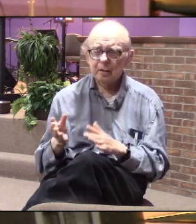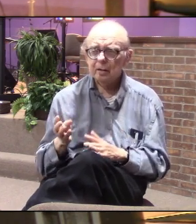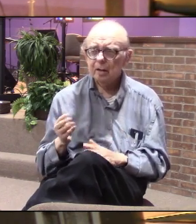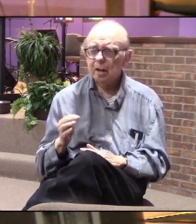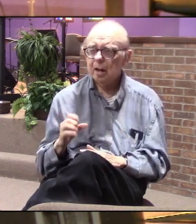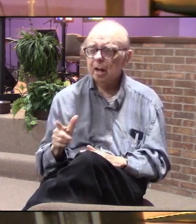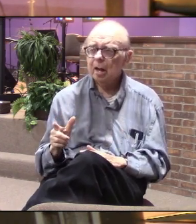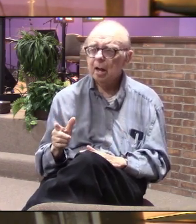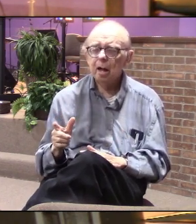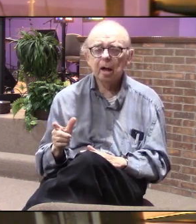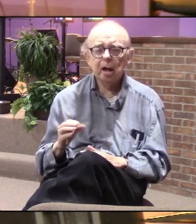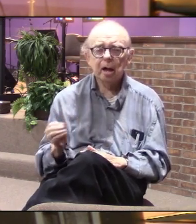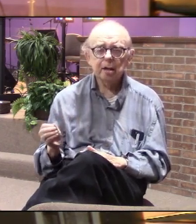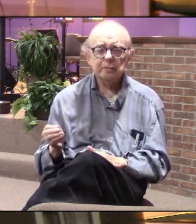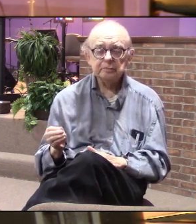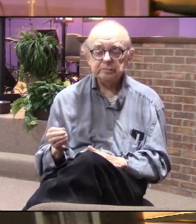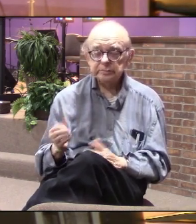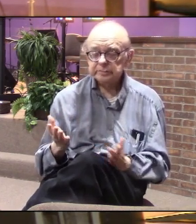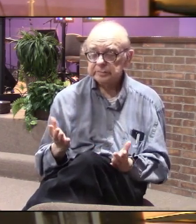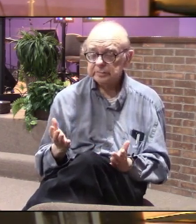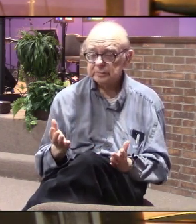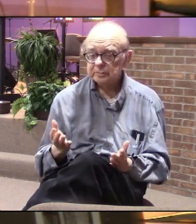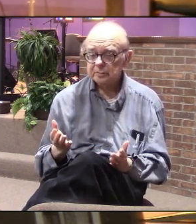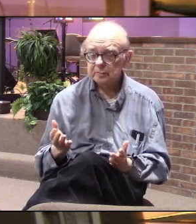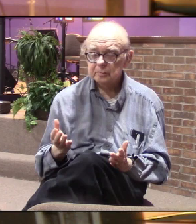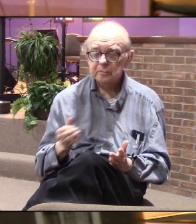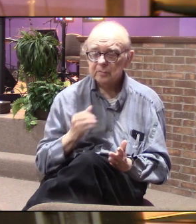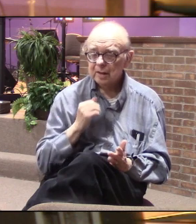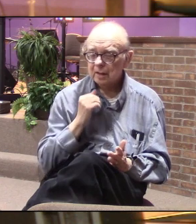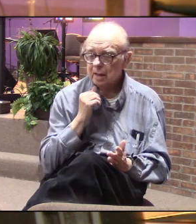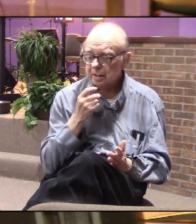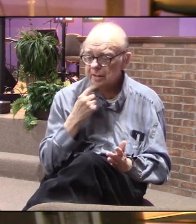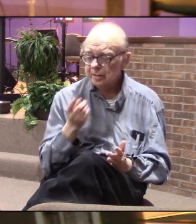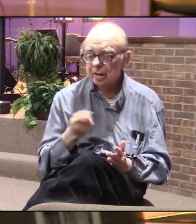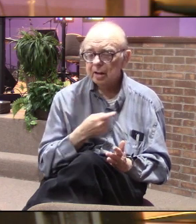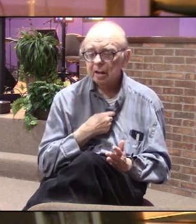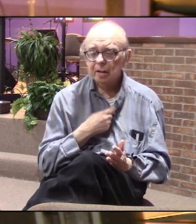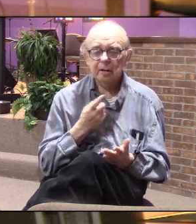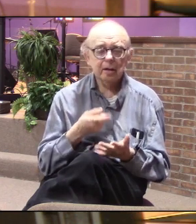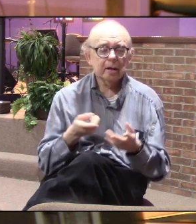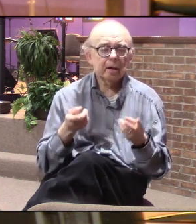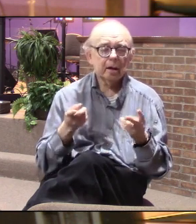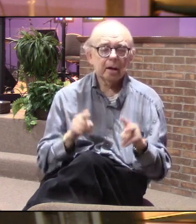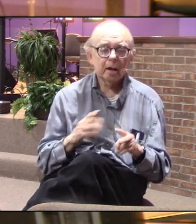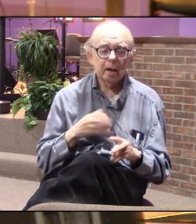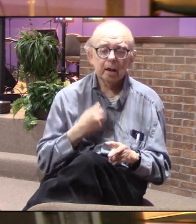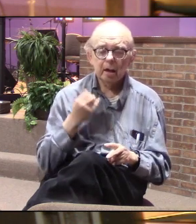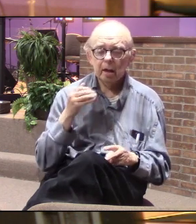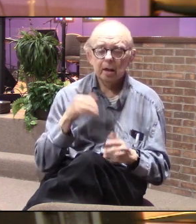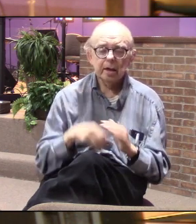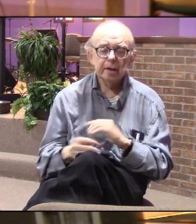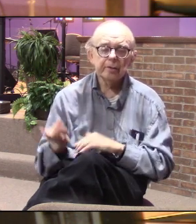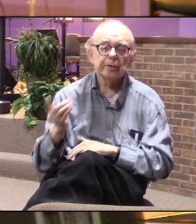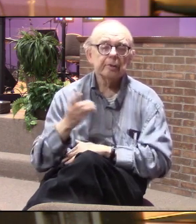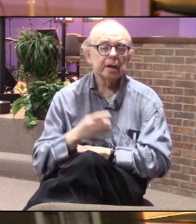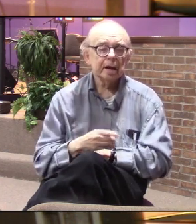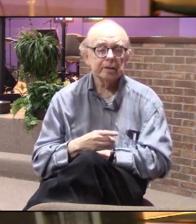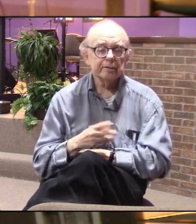meal, evidently. It doesn't really tell us what happened with Jonah in the 3